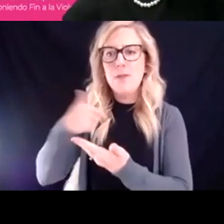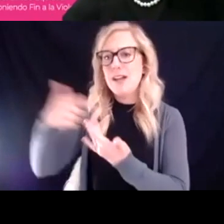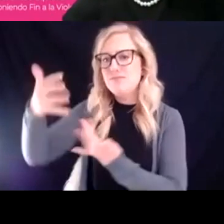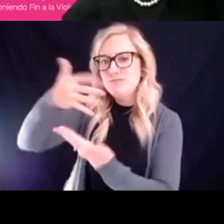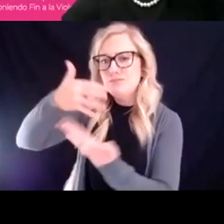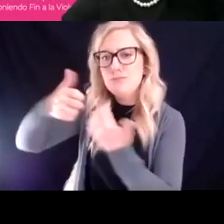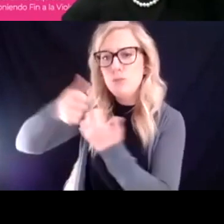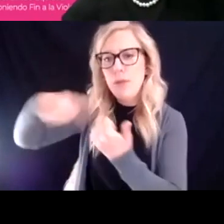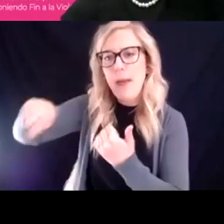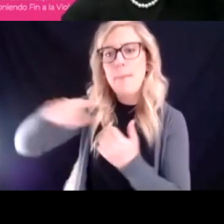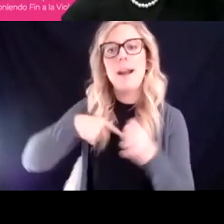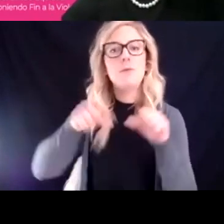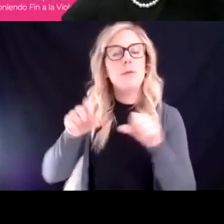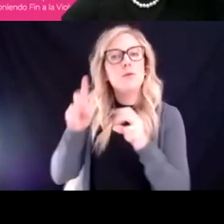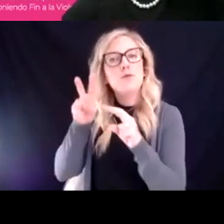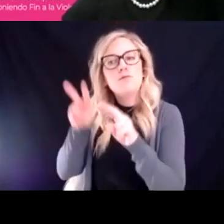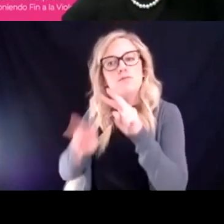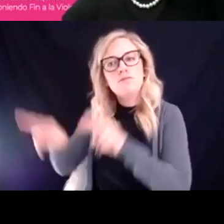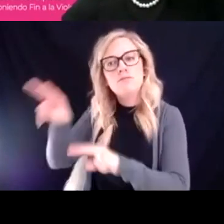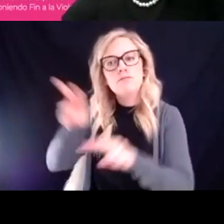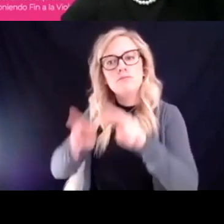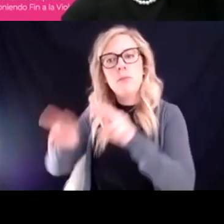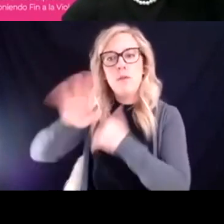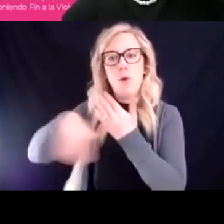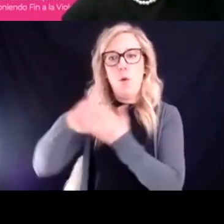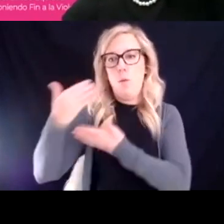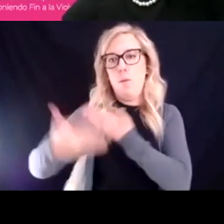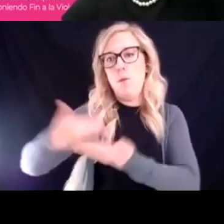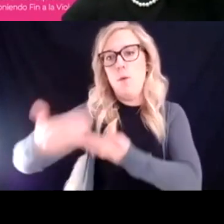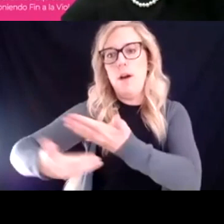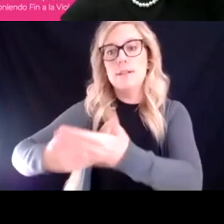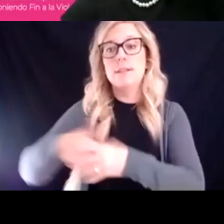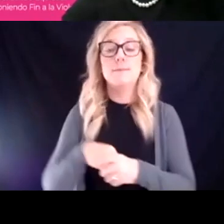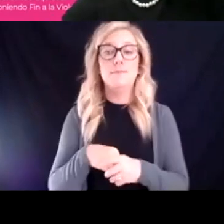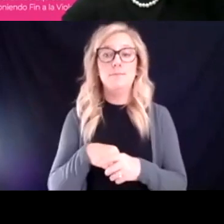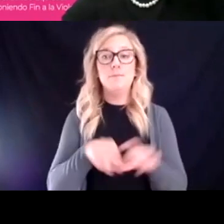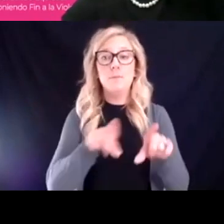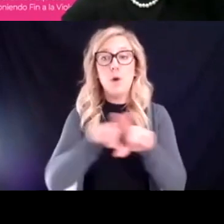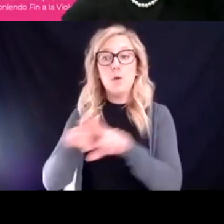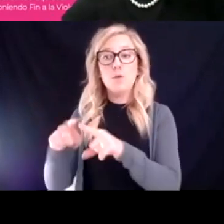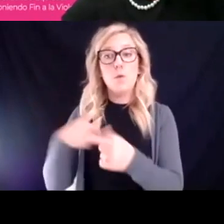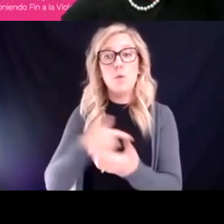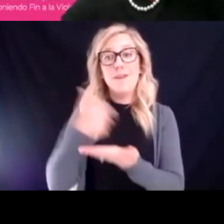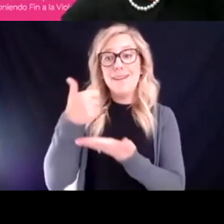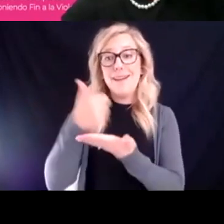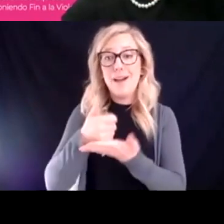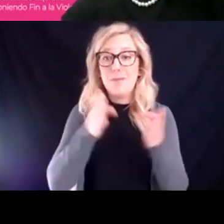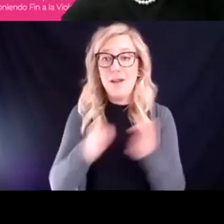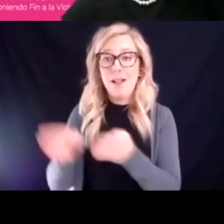was able to observe the whole process. We also helped with organizing meals,